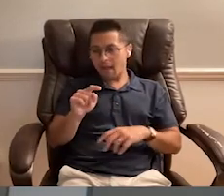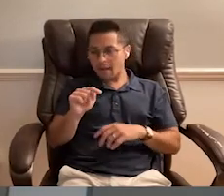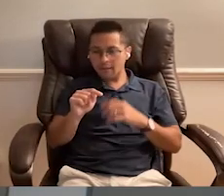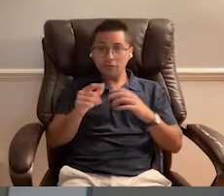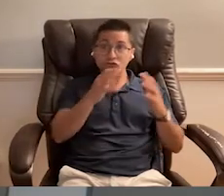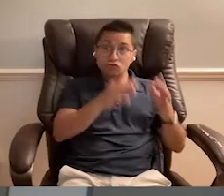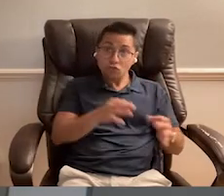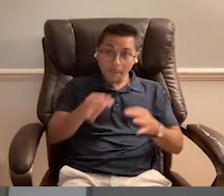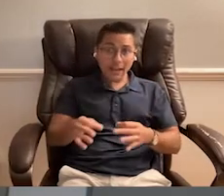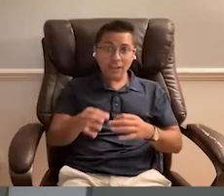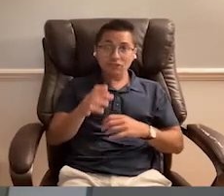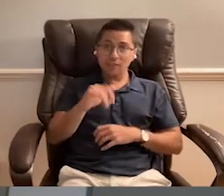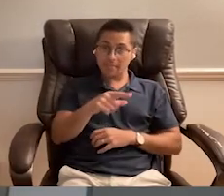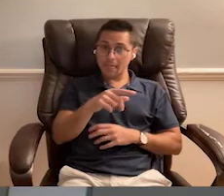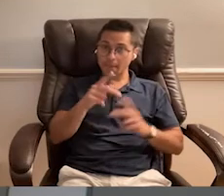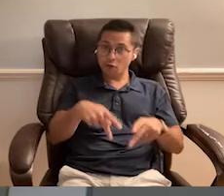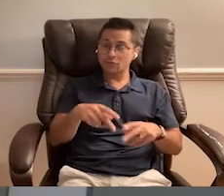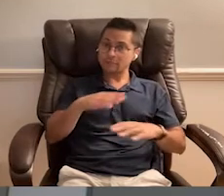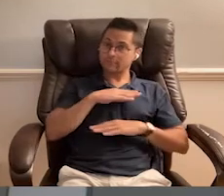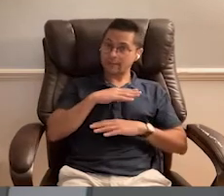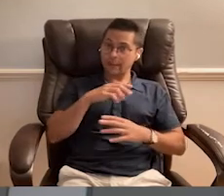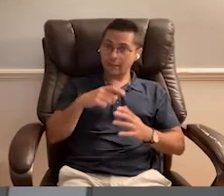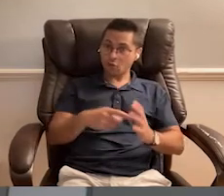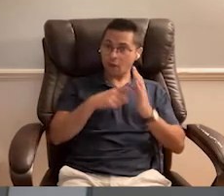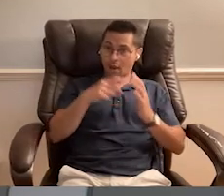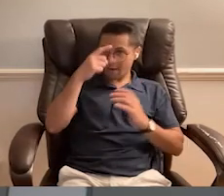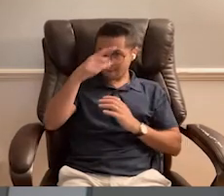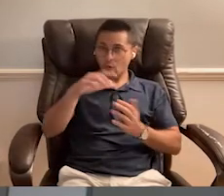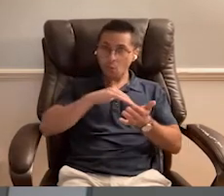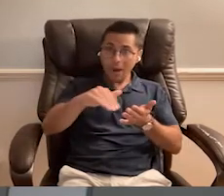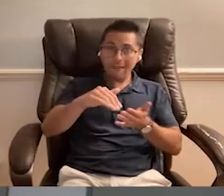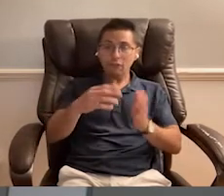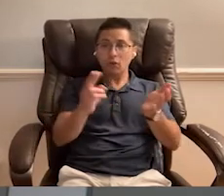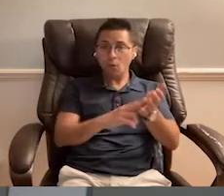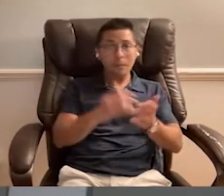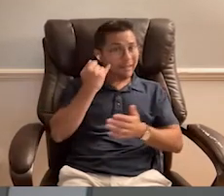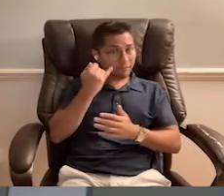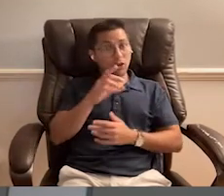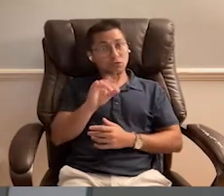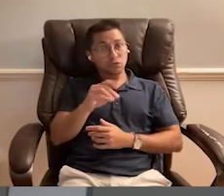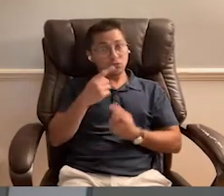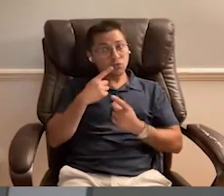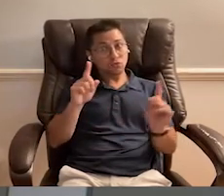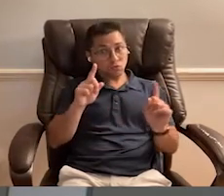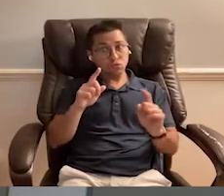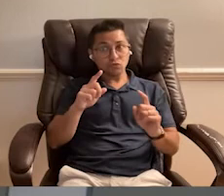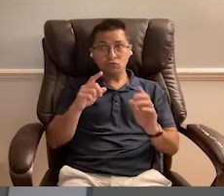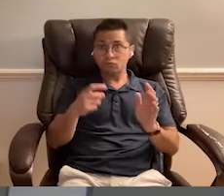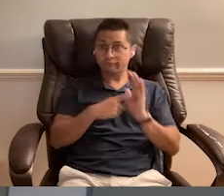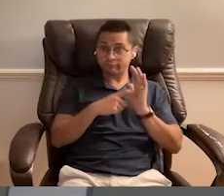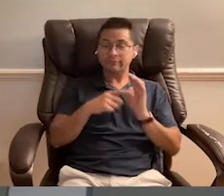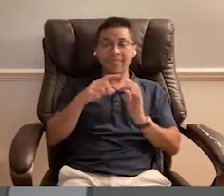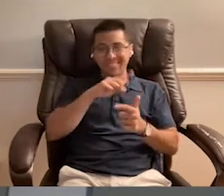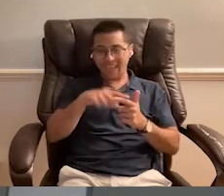look at the determination that the person meets the criteria for waiver enrollment. And if they do